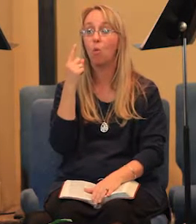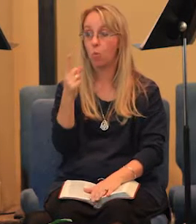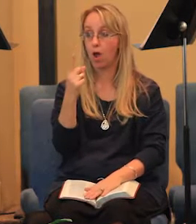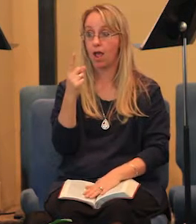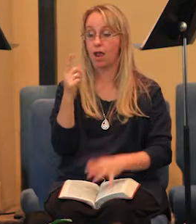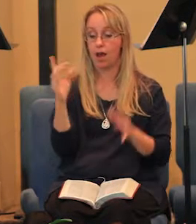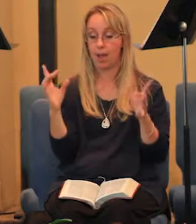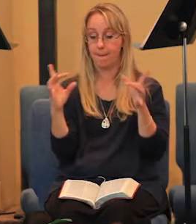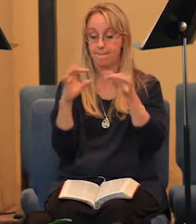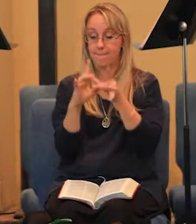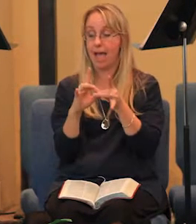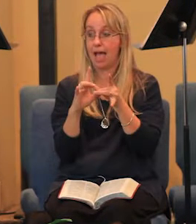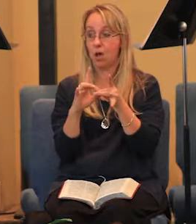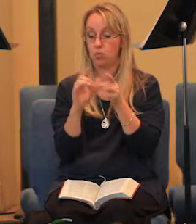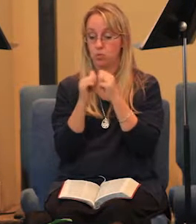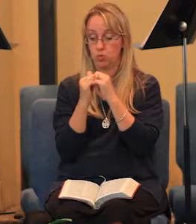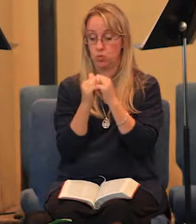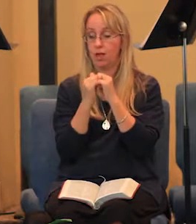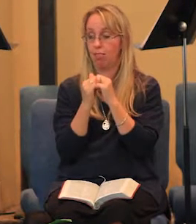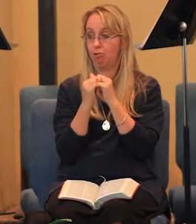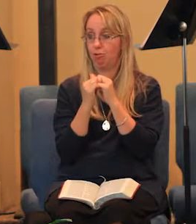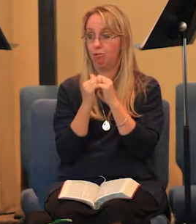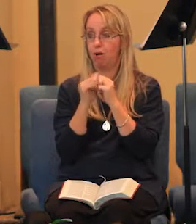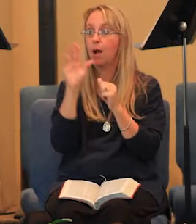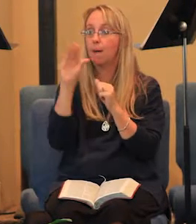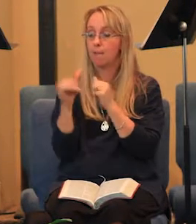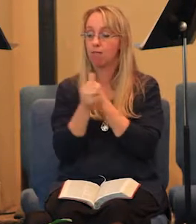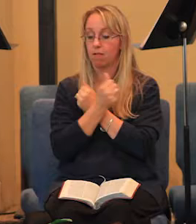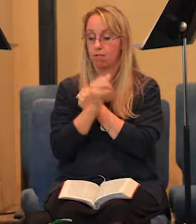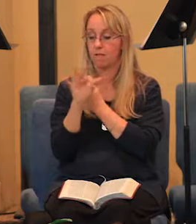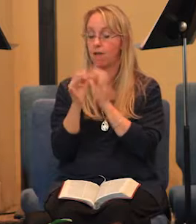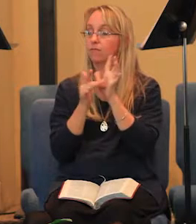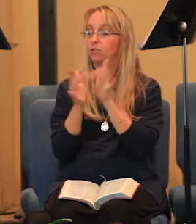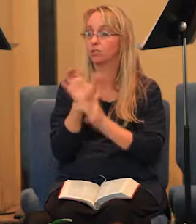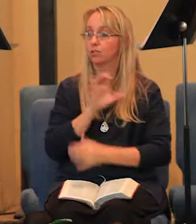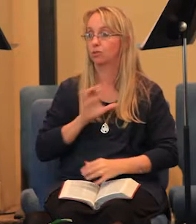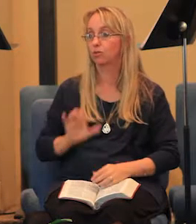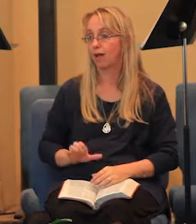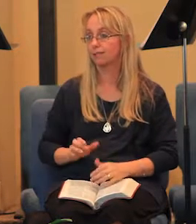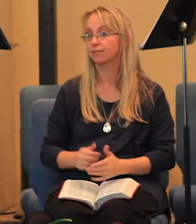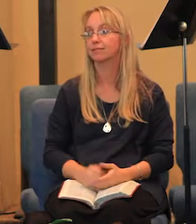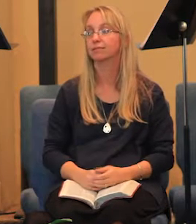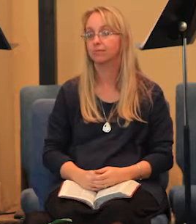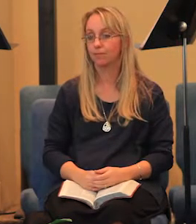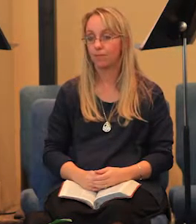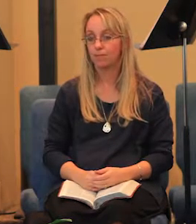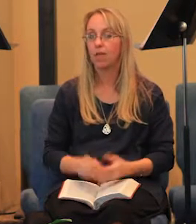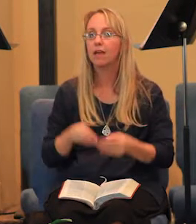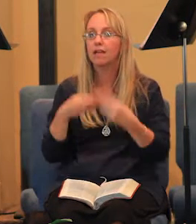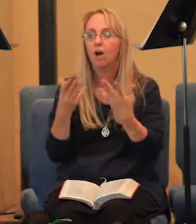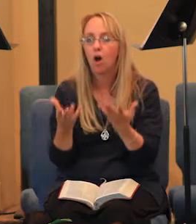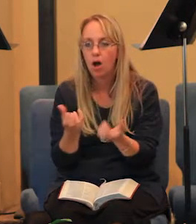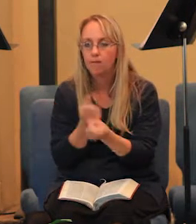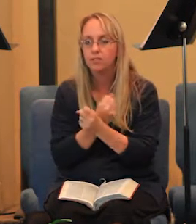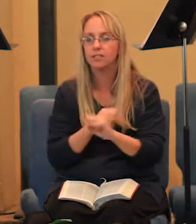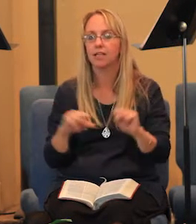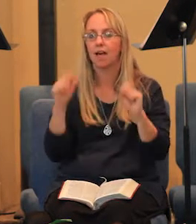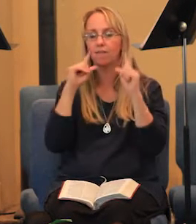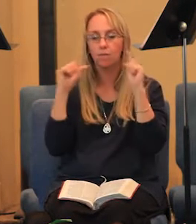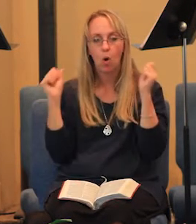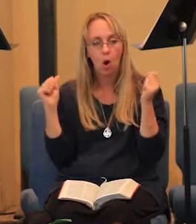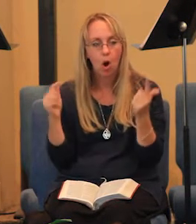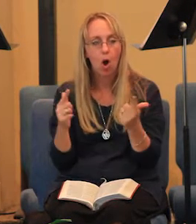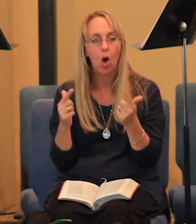bound together by the love of Jesus Christ. And he offers salvation to all.